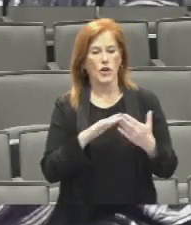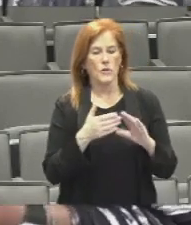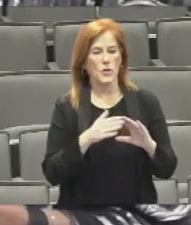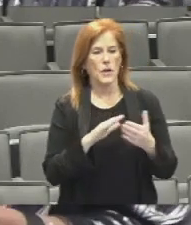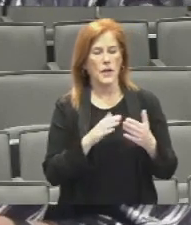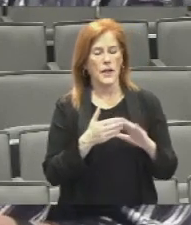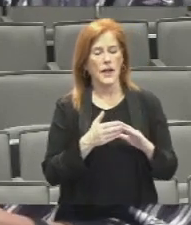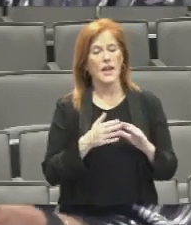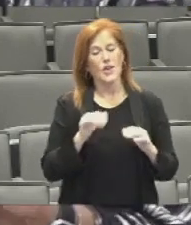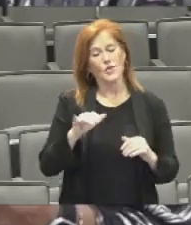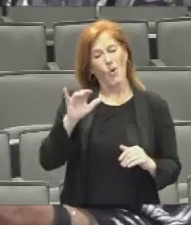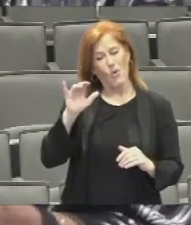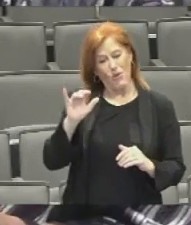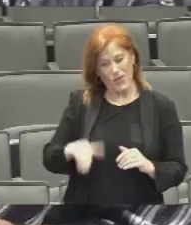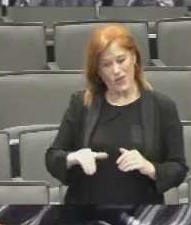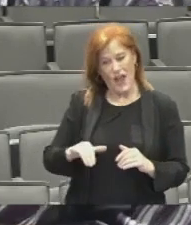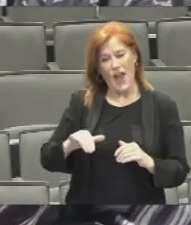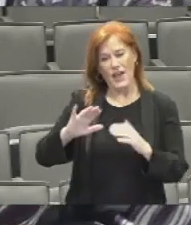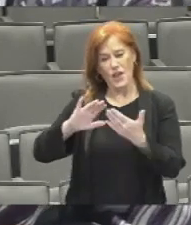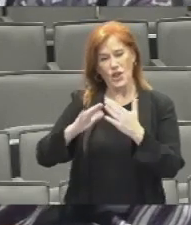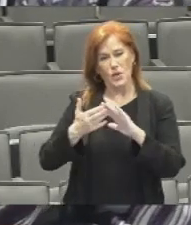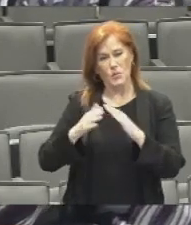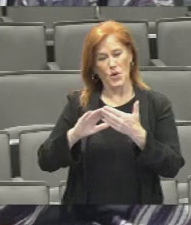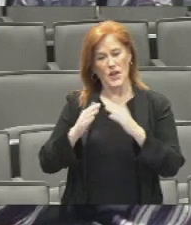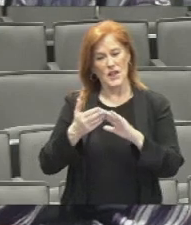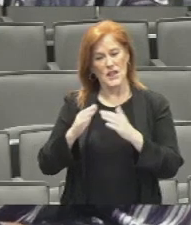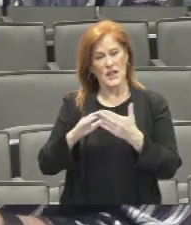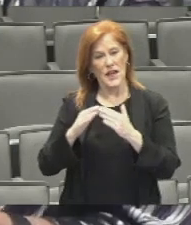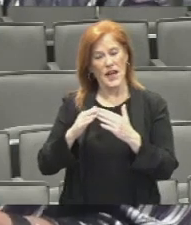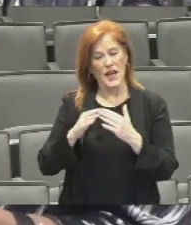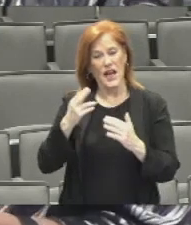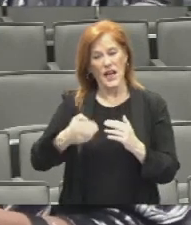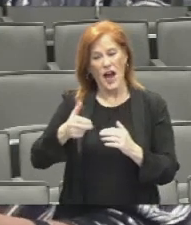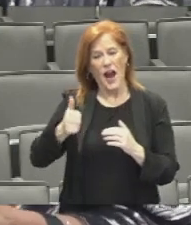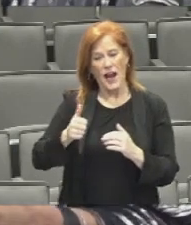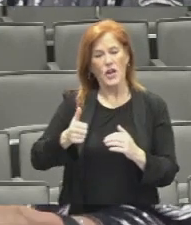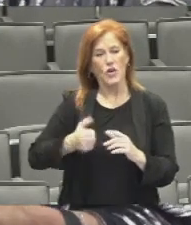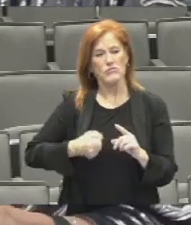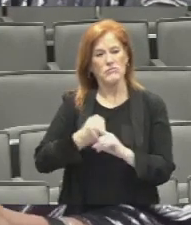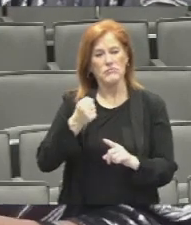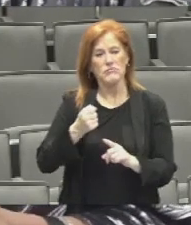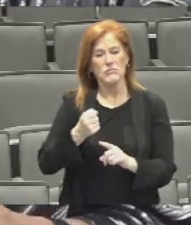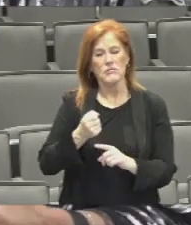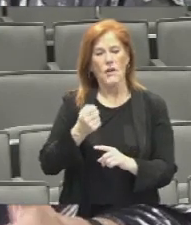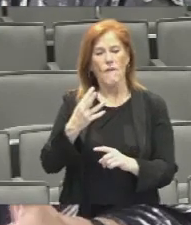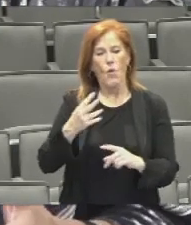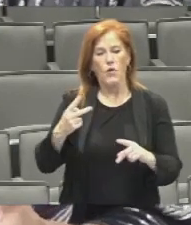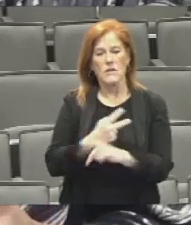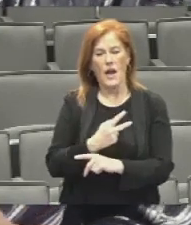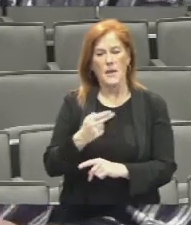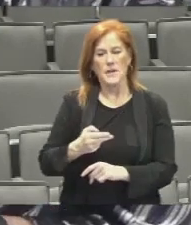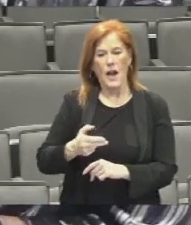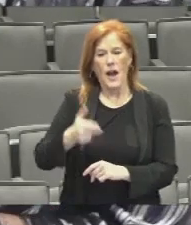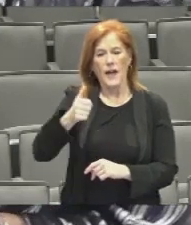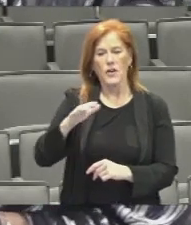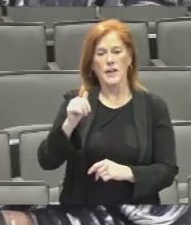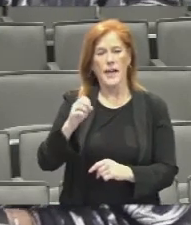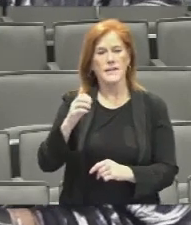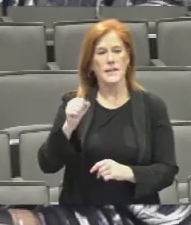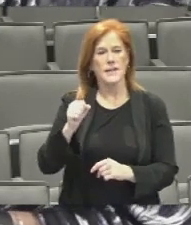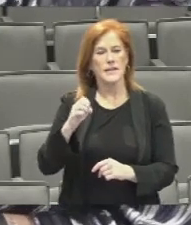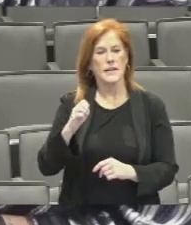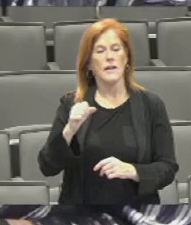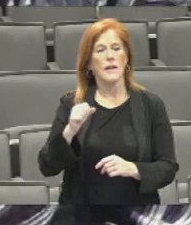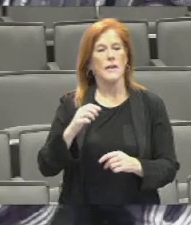that that community is disproportionately affected. They have four times higher cases than they actually are represented in